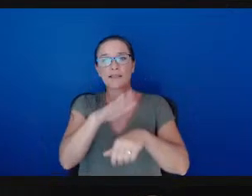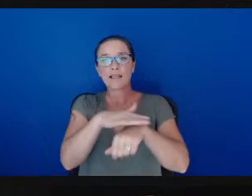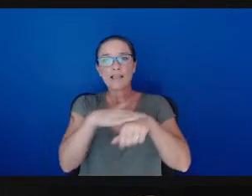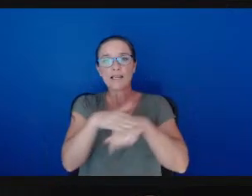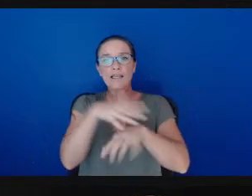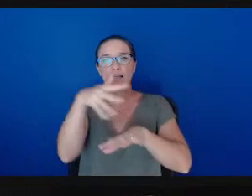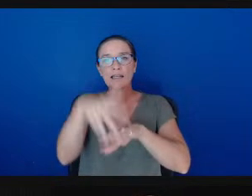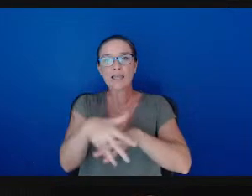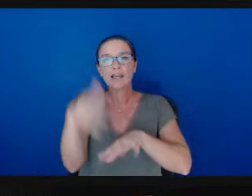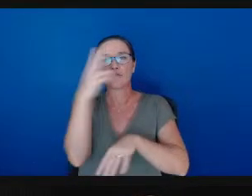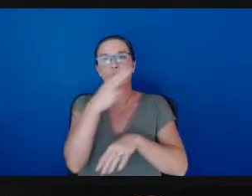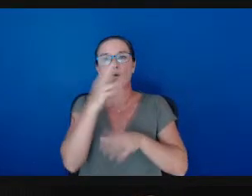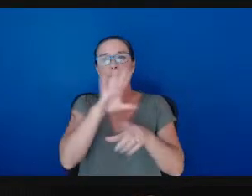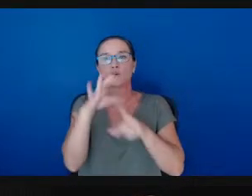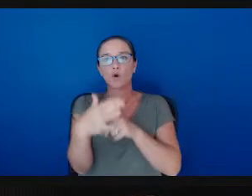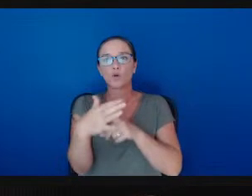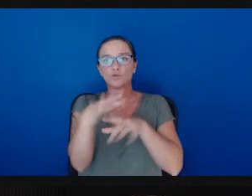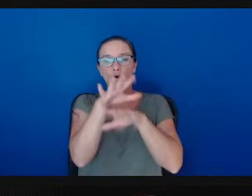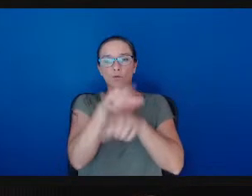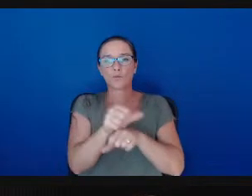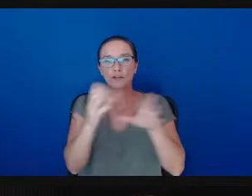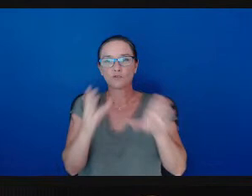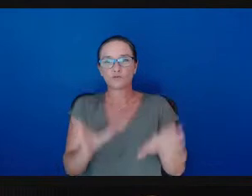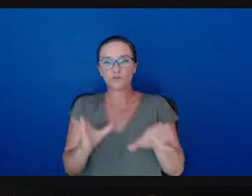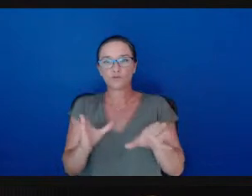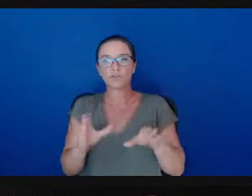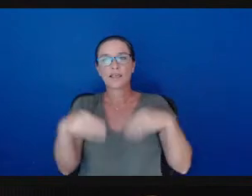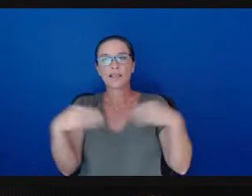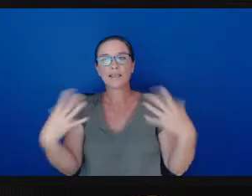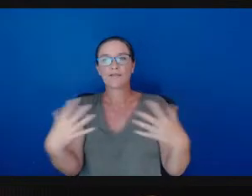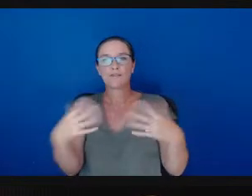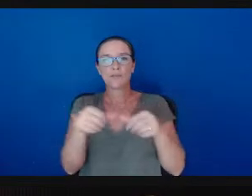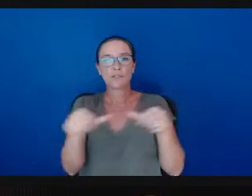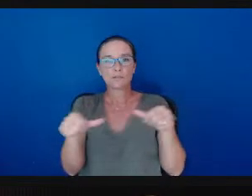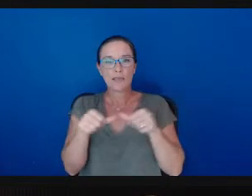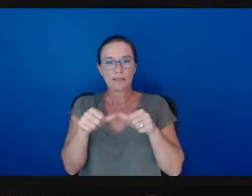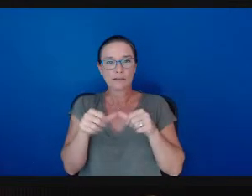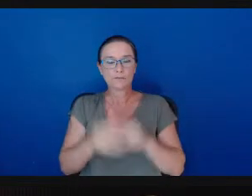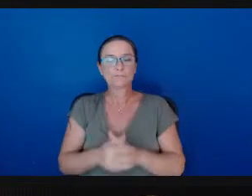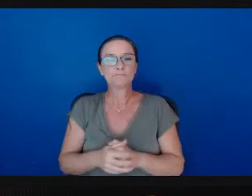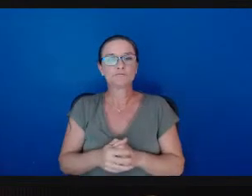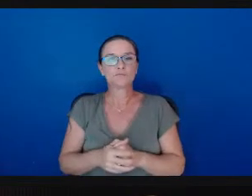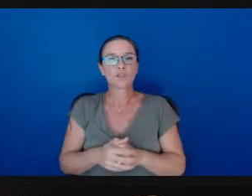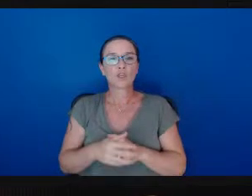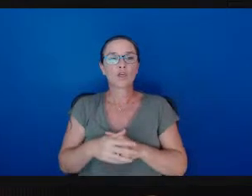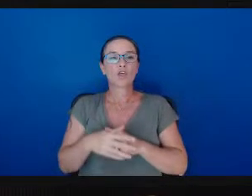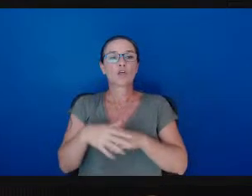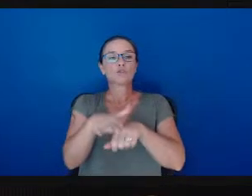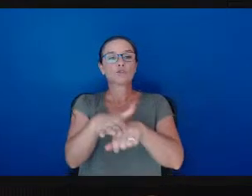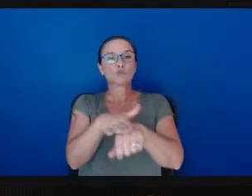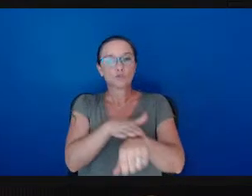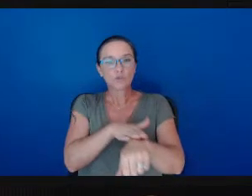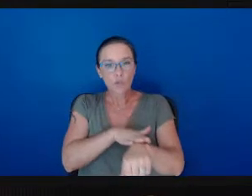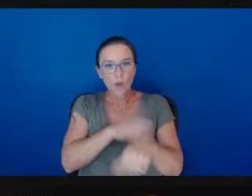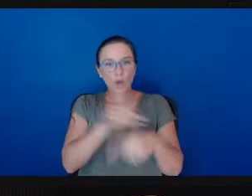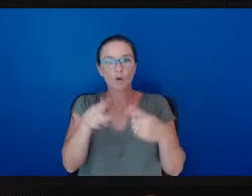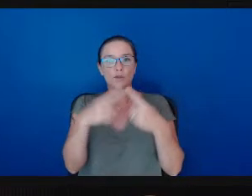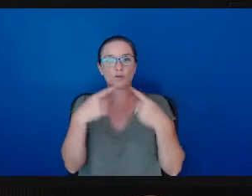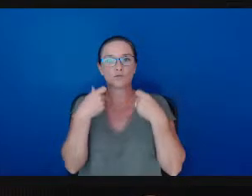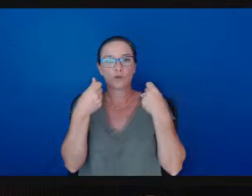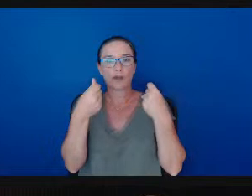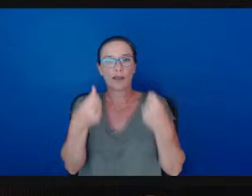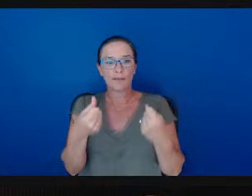this land and give them space to practice their customs. Also, good advice, slow down and drive safely. Expect people to stop